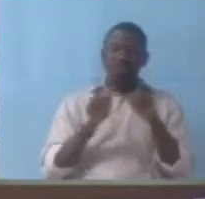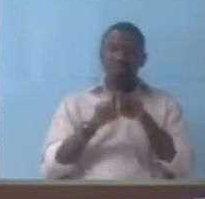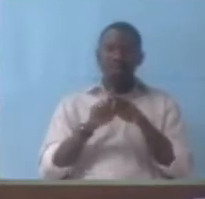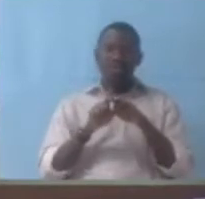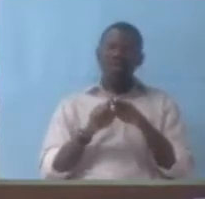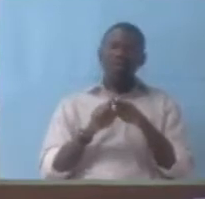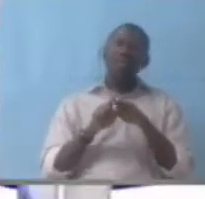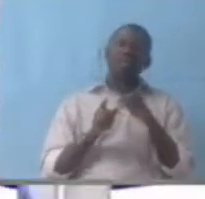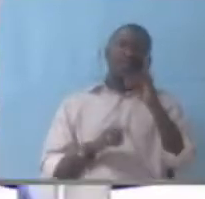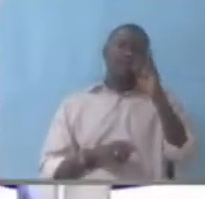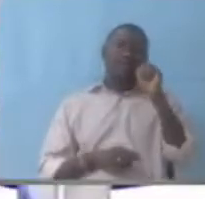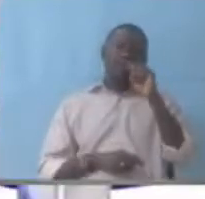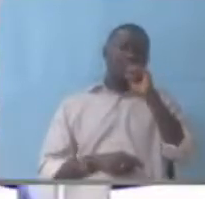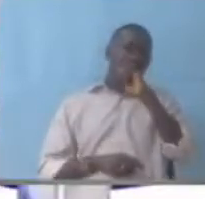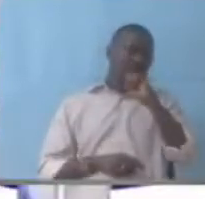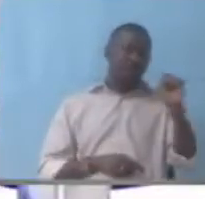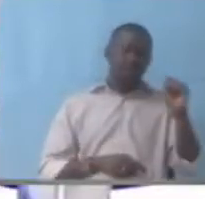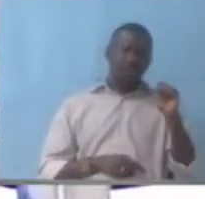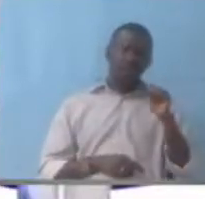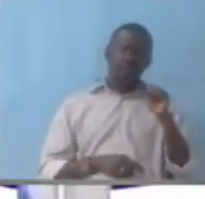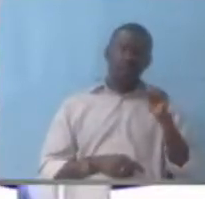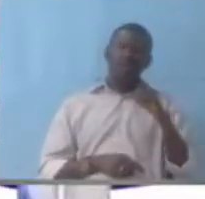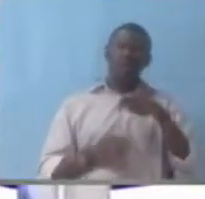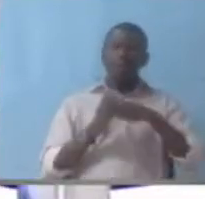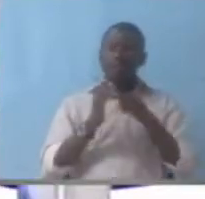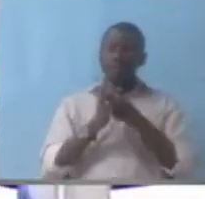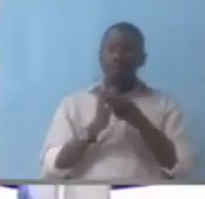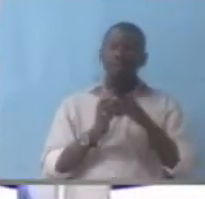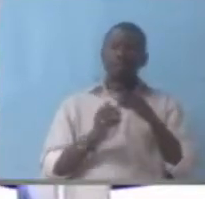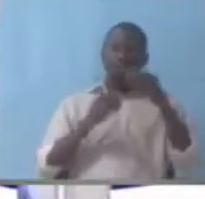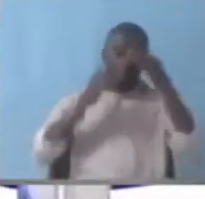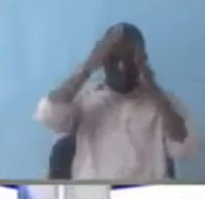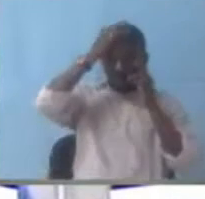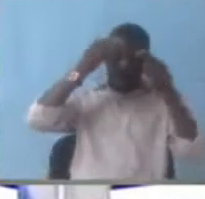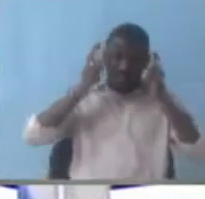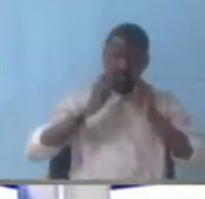decree, the decree would take precedence, it would be